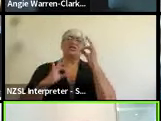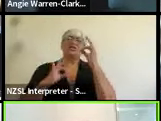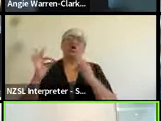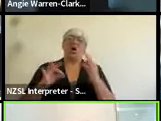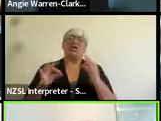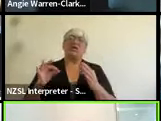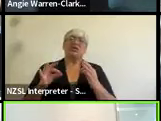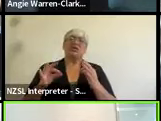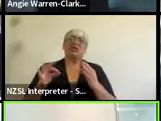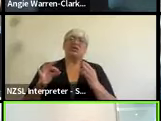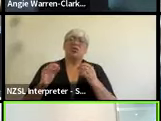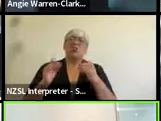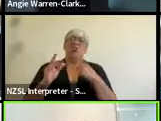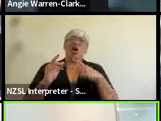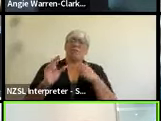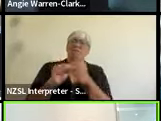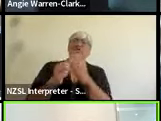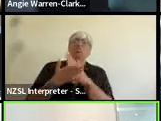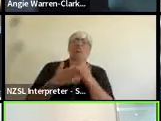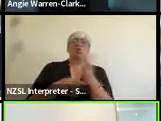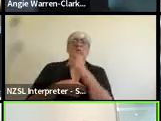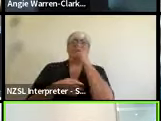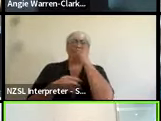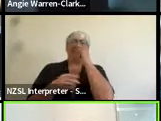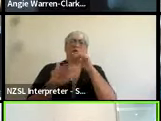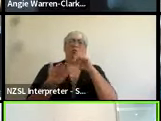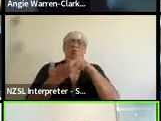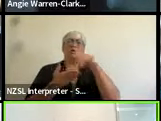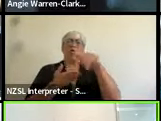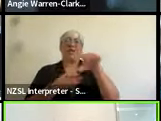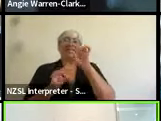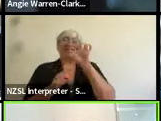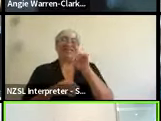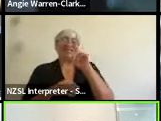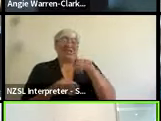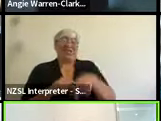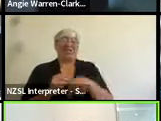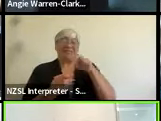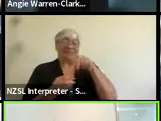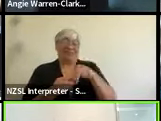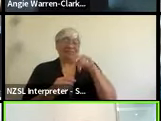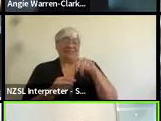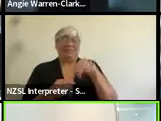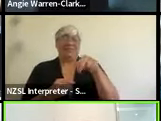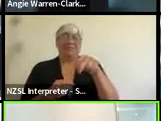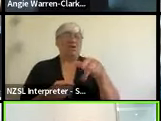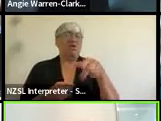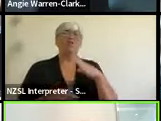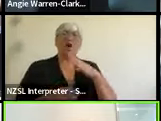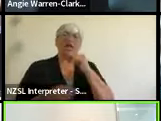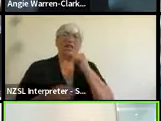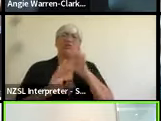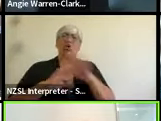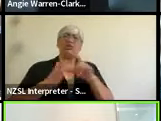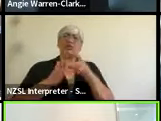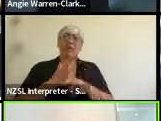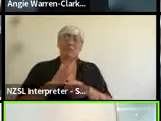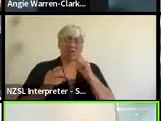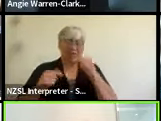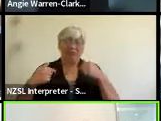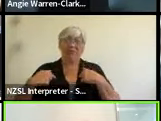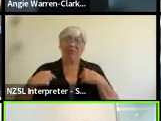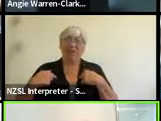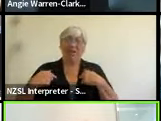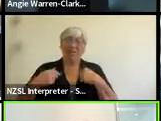steps of walking in a day. That's okay for them, but it's not good for people who are mobility impaired and might need to get on closer